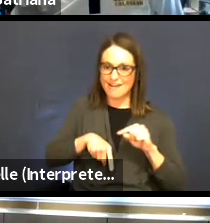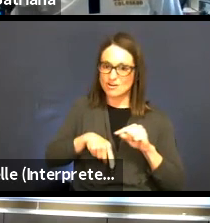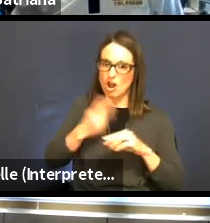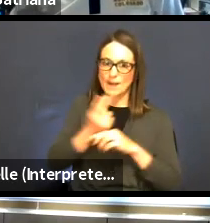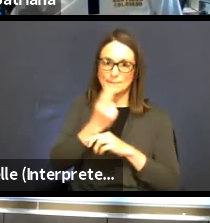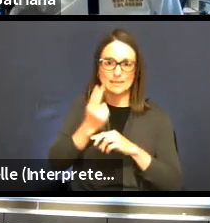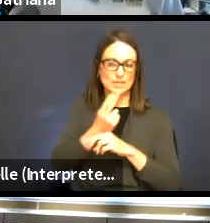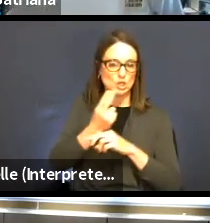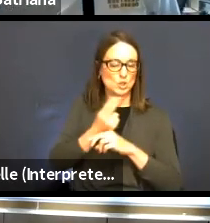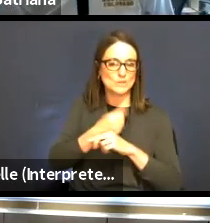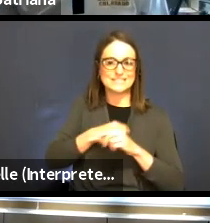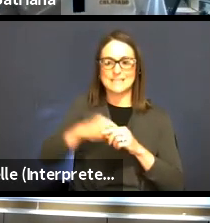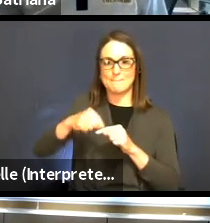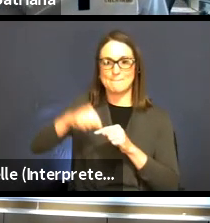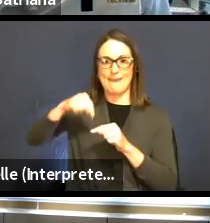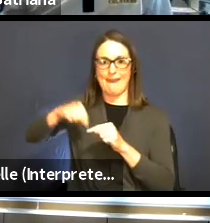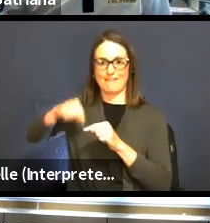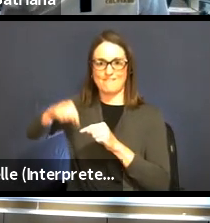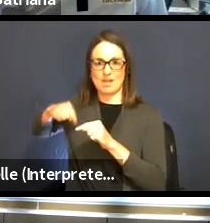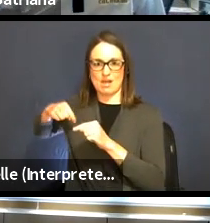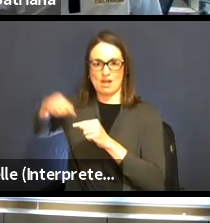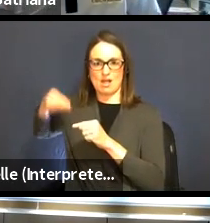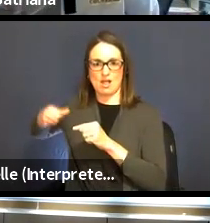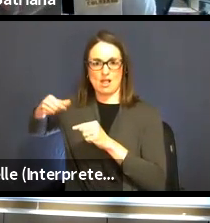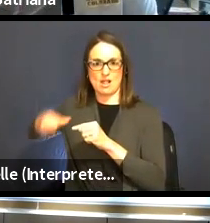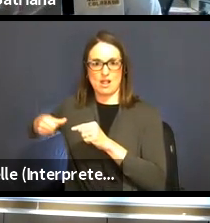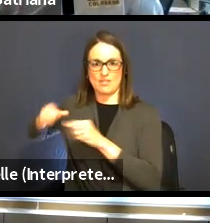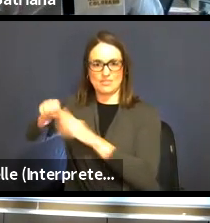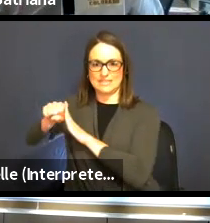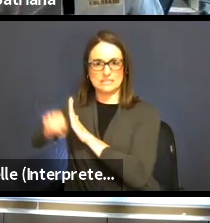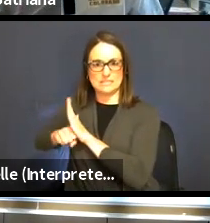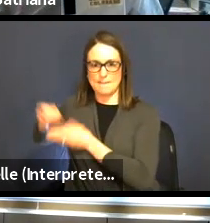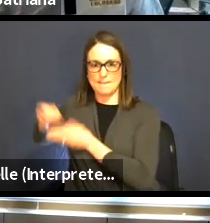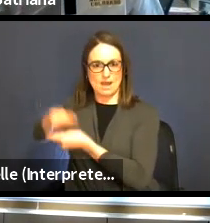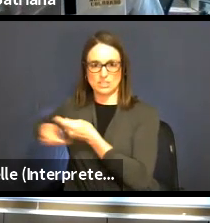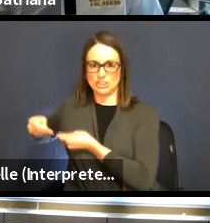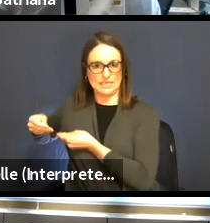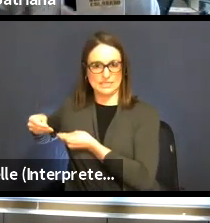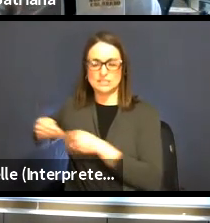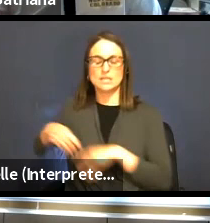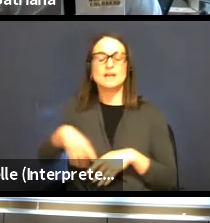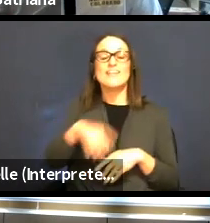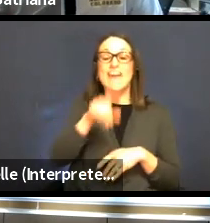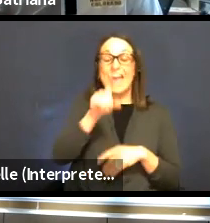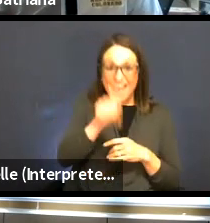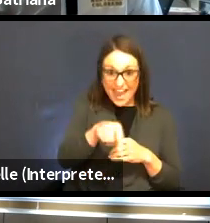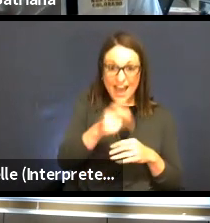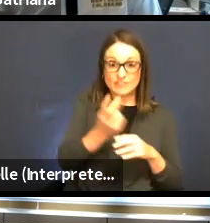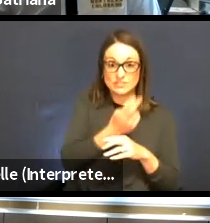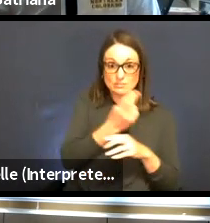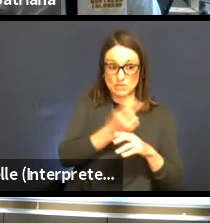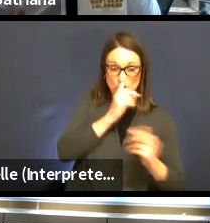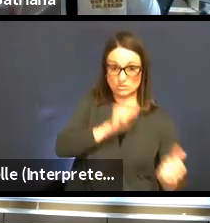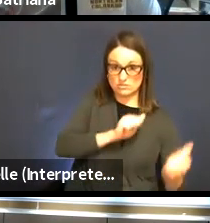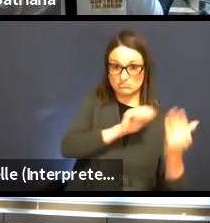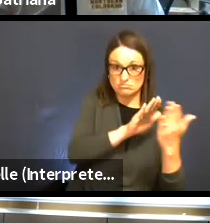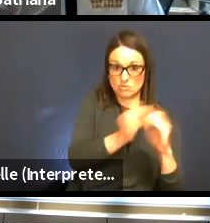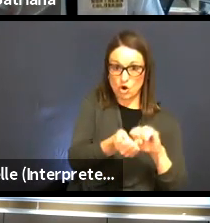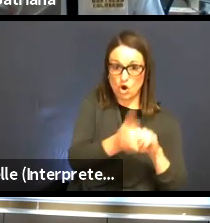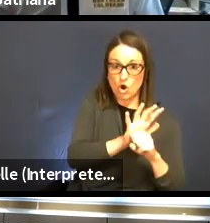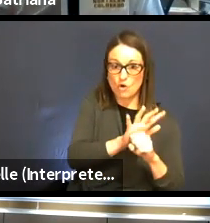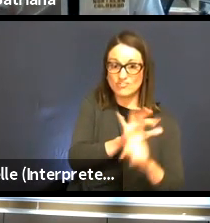state budget. They have to be used to address COVID-19